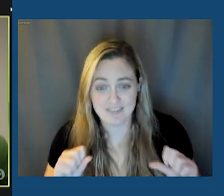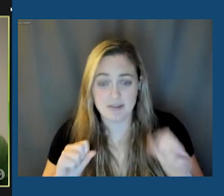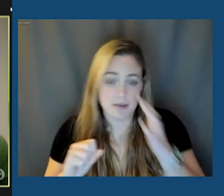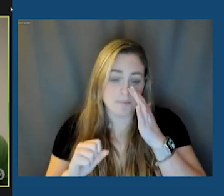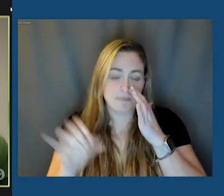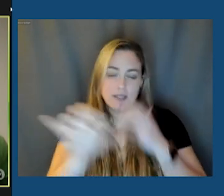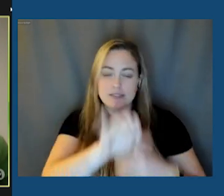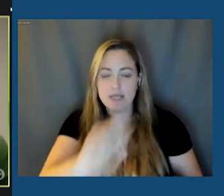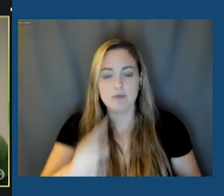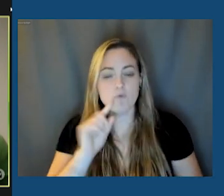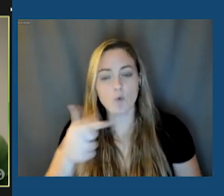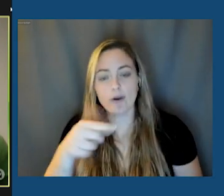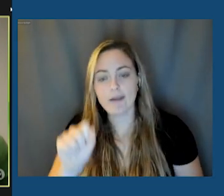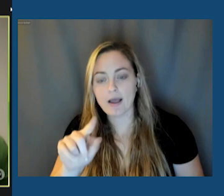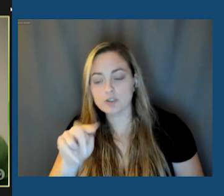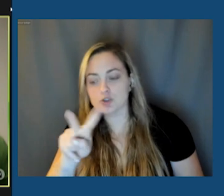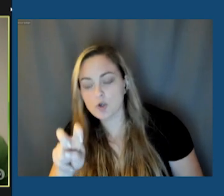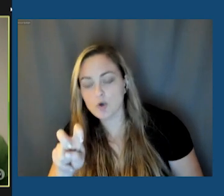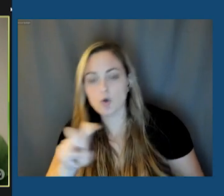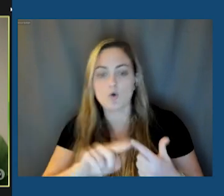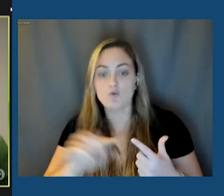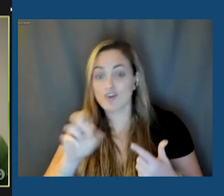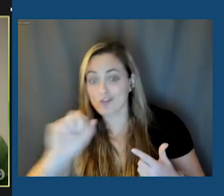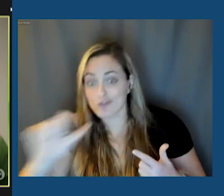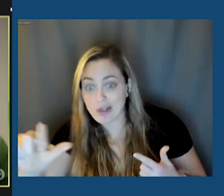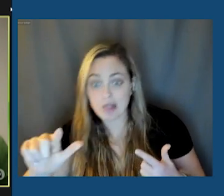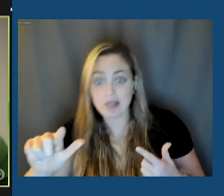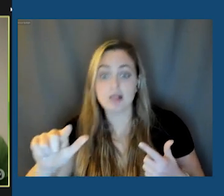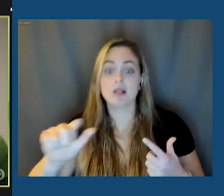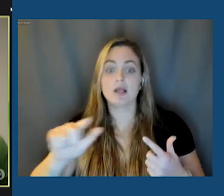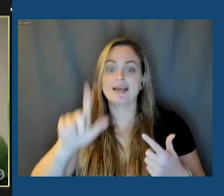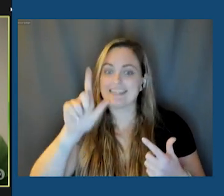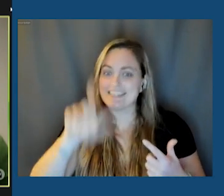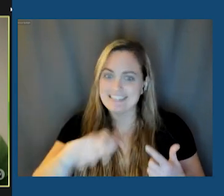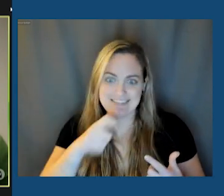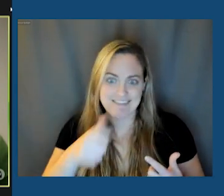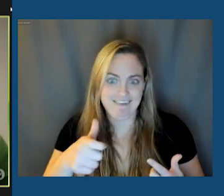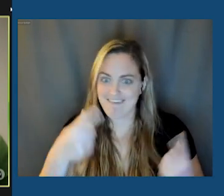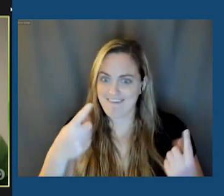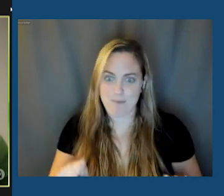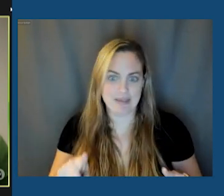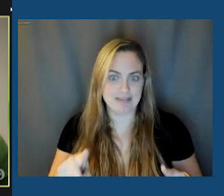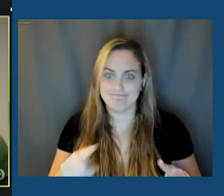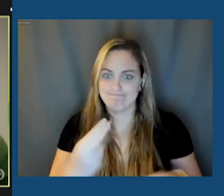for gas stoves or grills. Those need to not be used